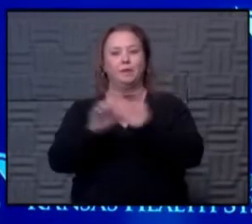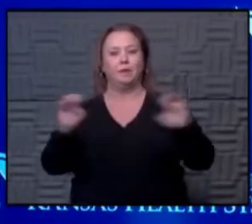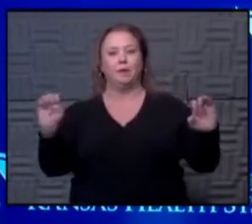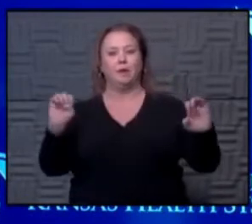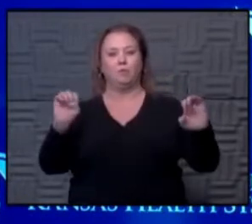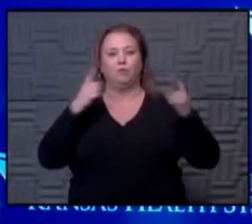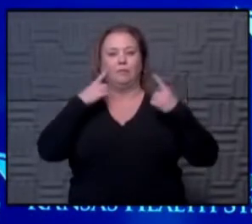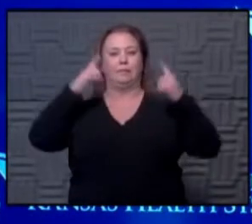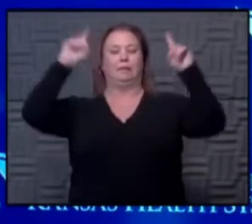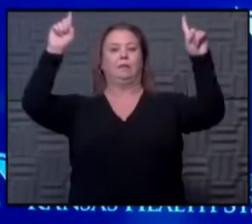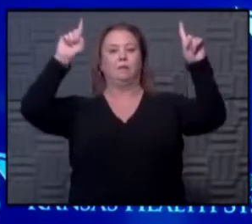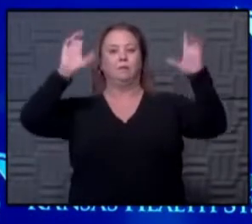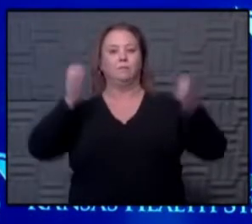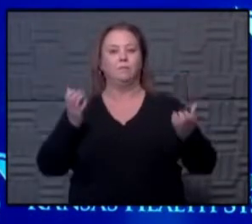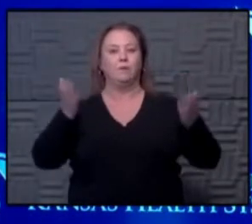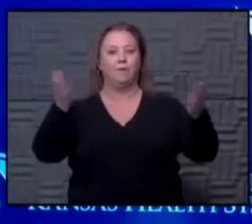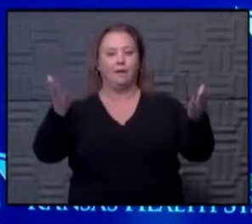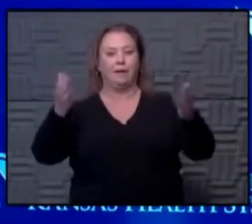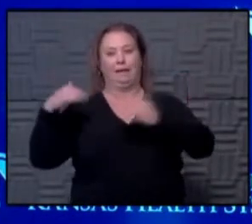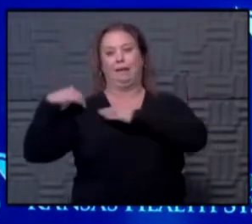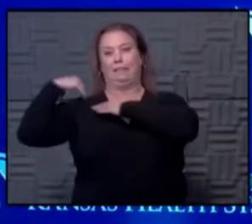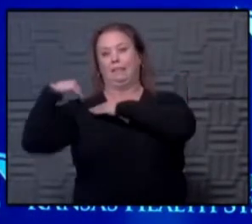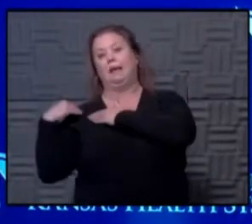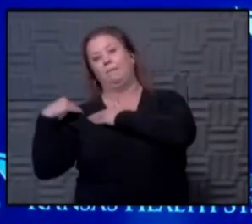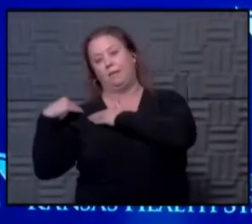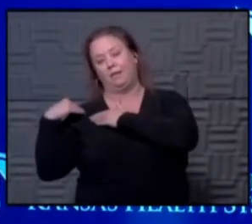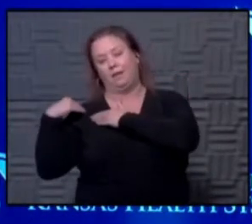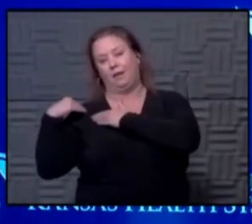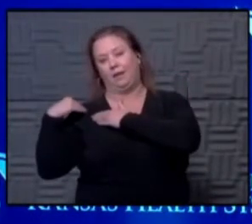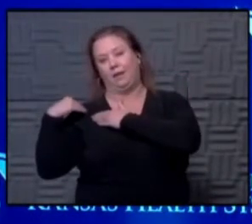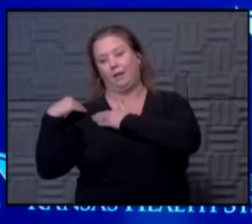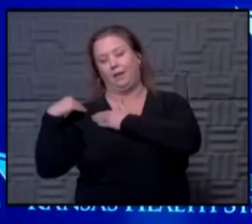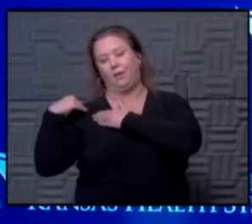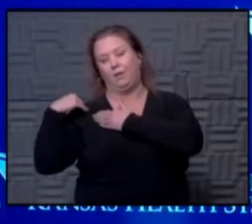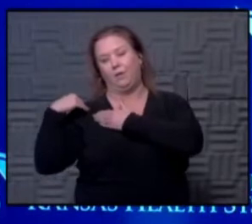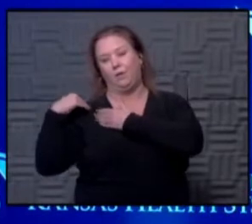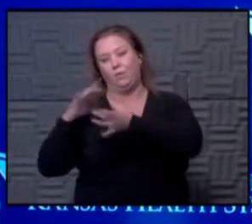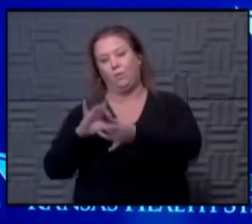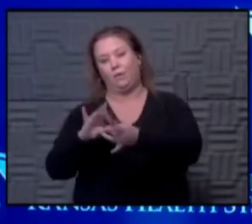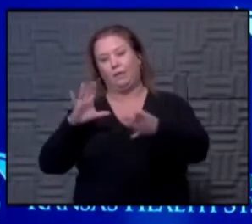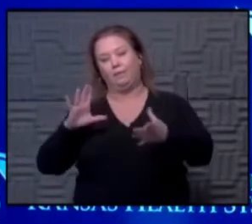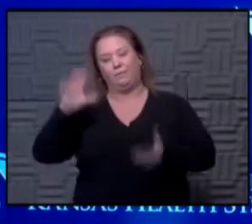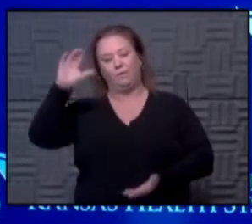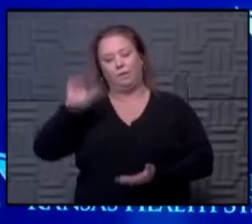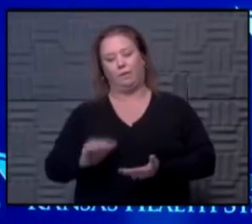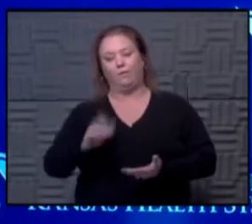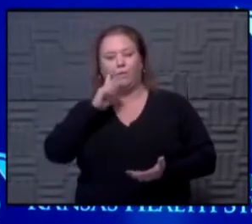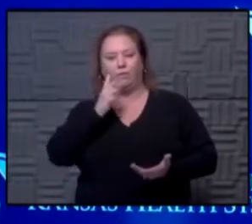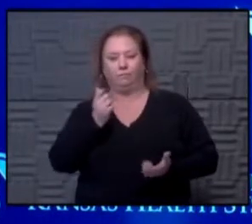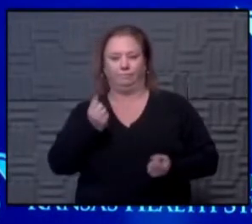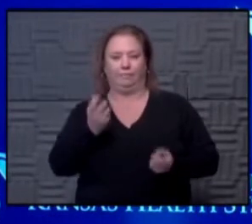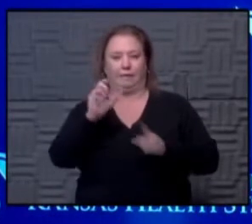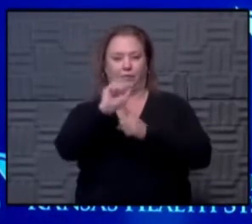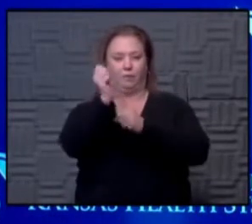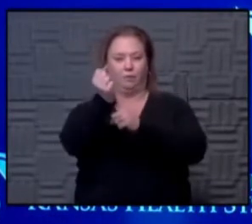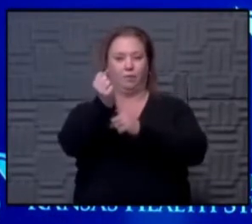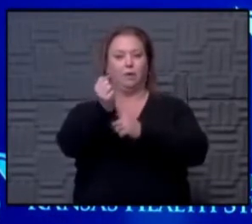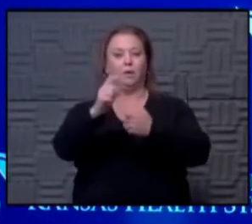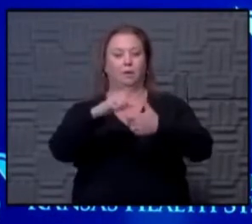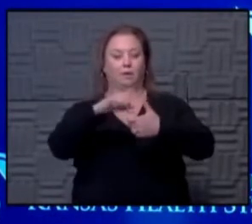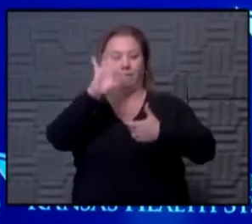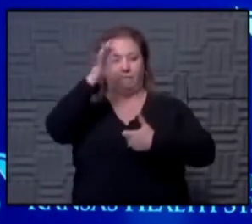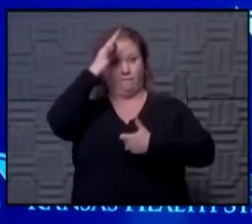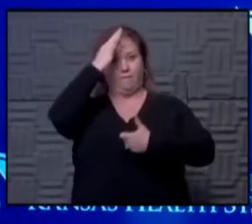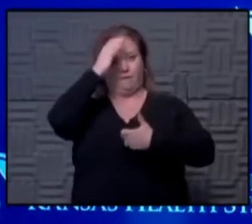emergency declarations provided liability relief for a number of different circumstances. One, at the federal